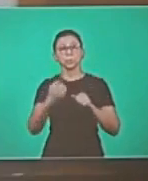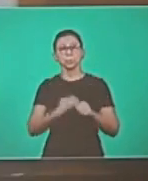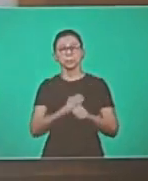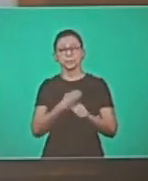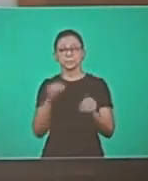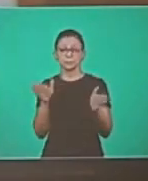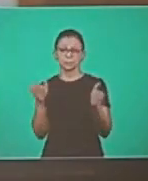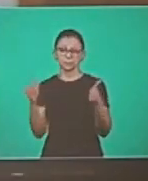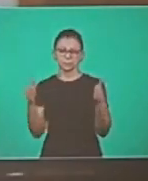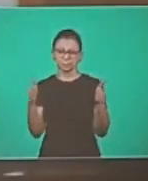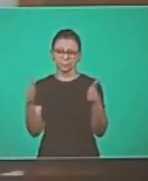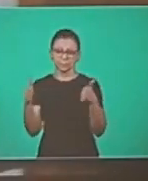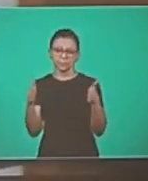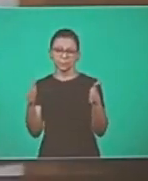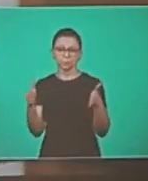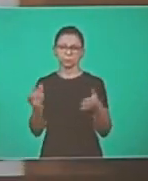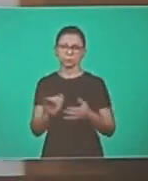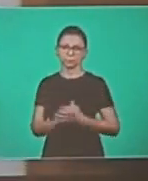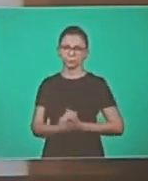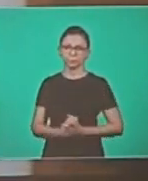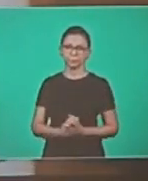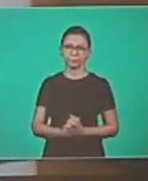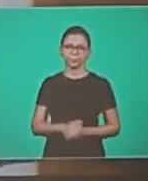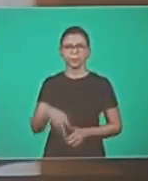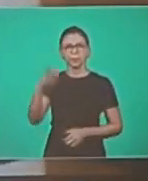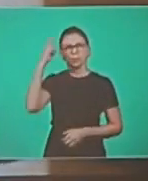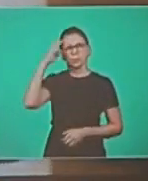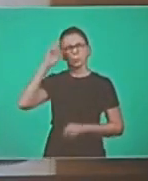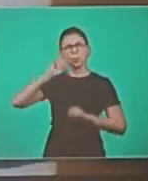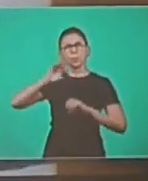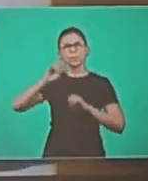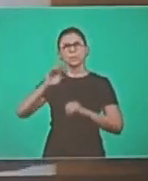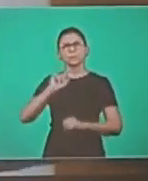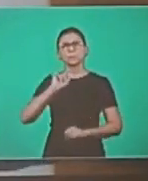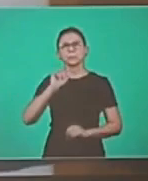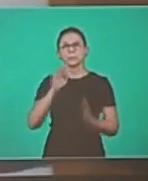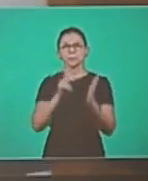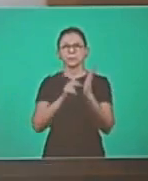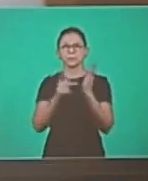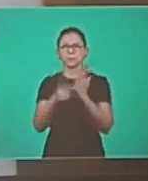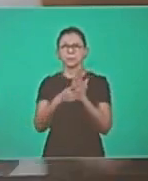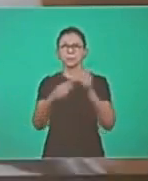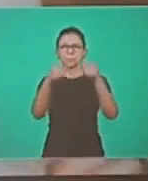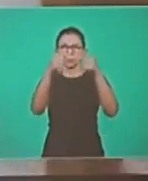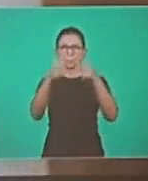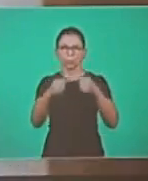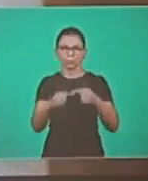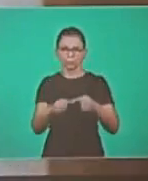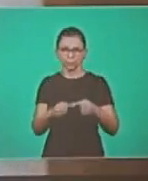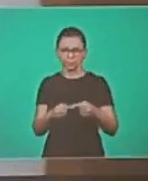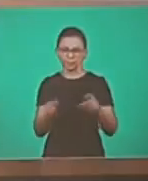The Lord is teaching us that the parable is for our time.